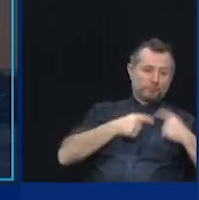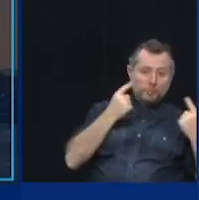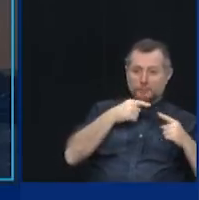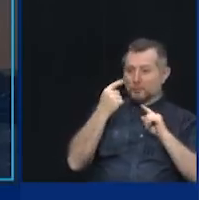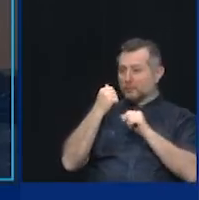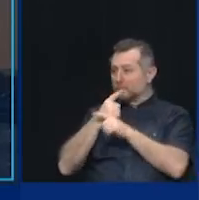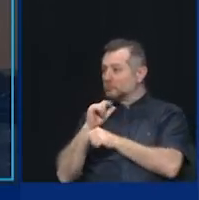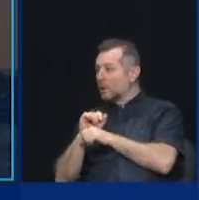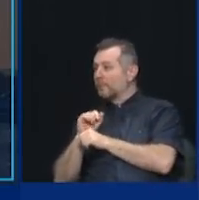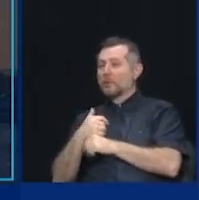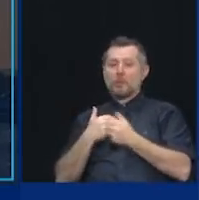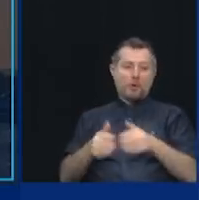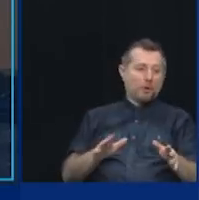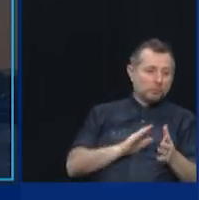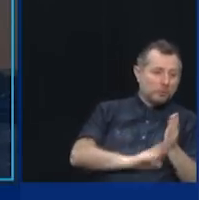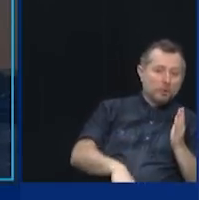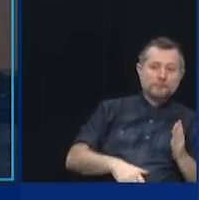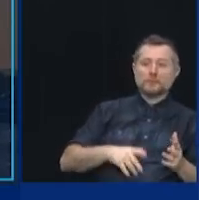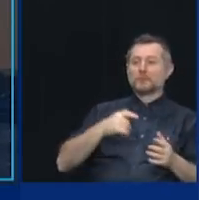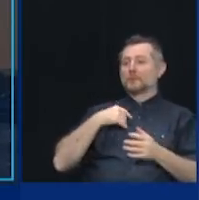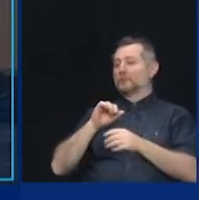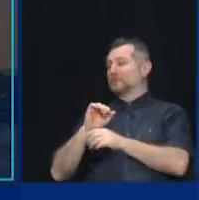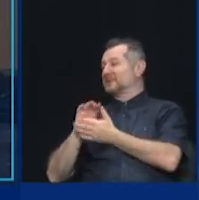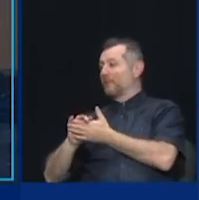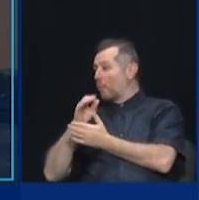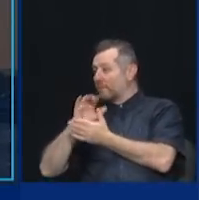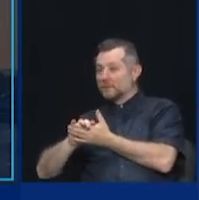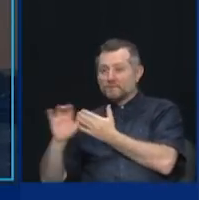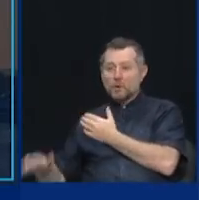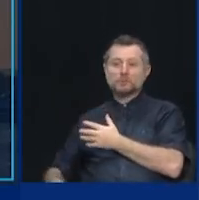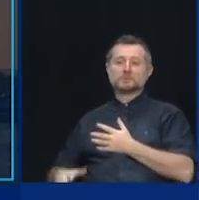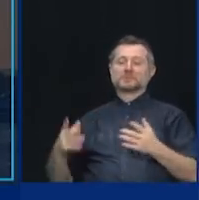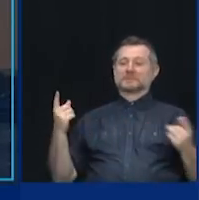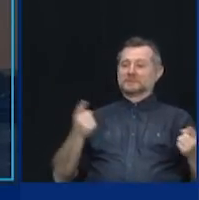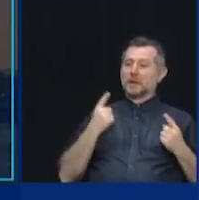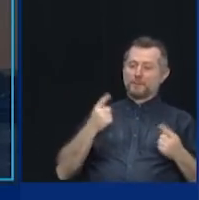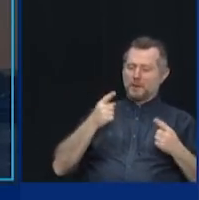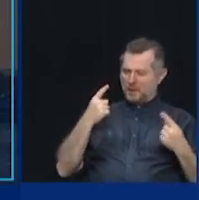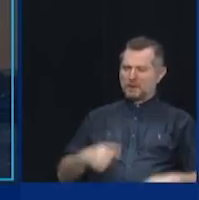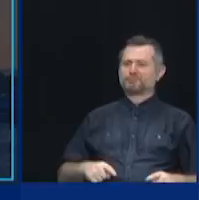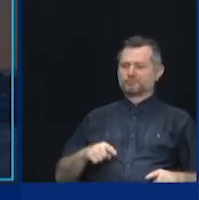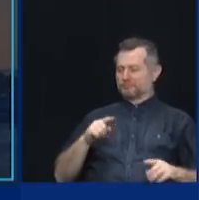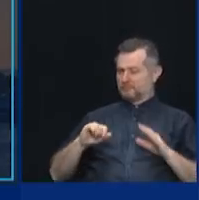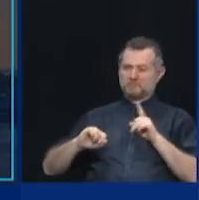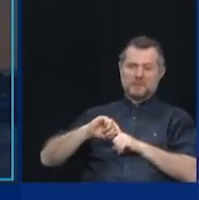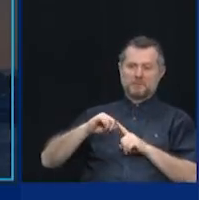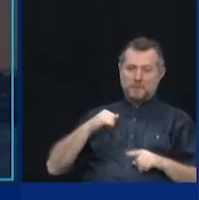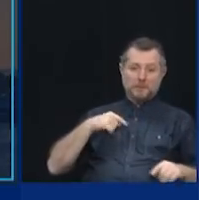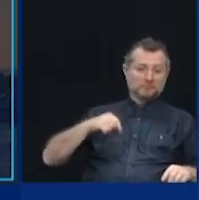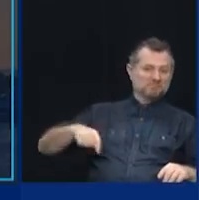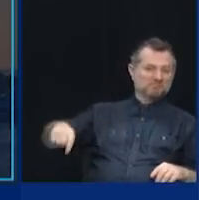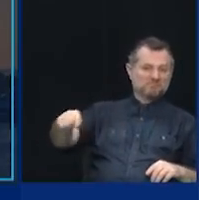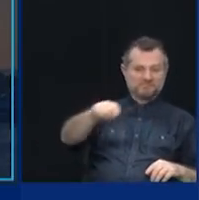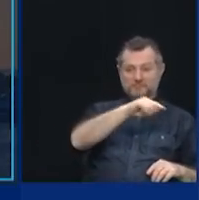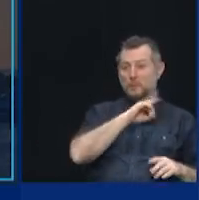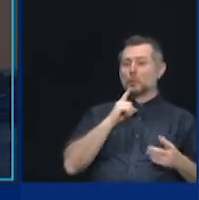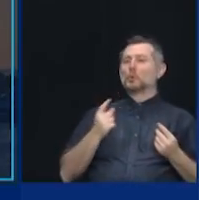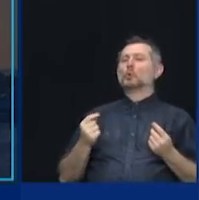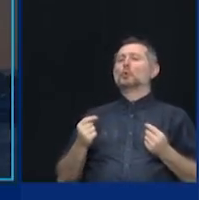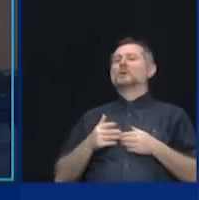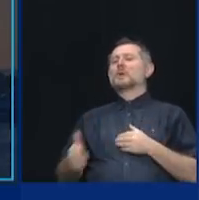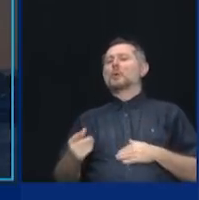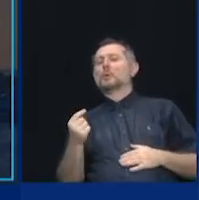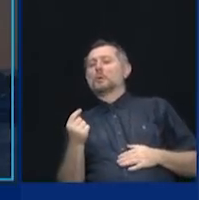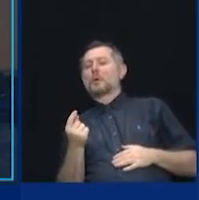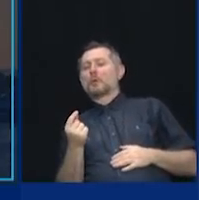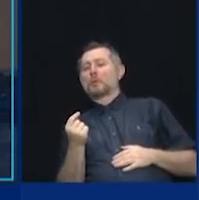will happen in life that just knocks you on your rear. The question becomes, what do you do when you